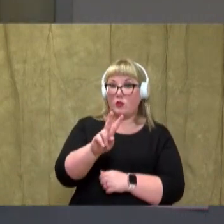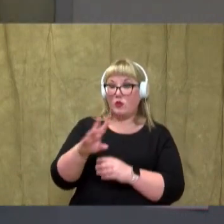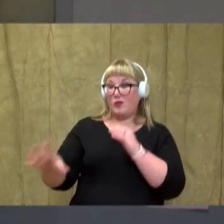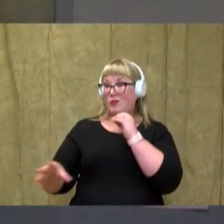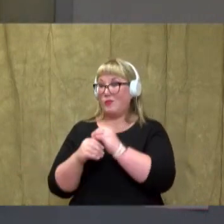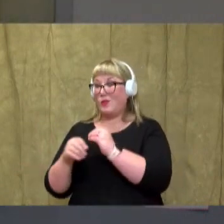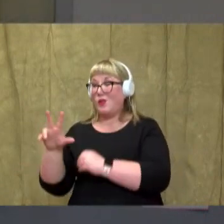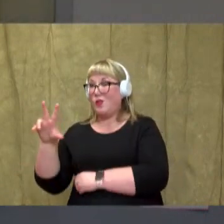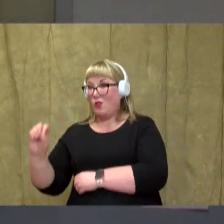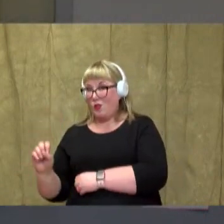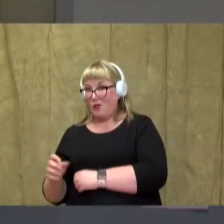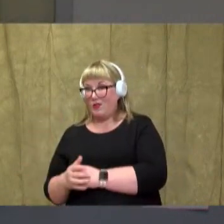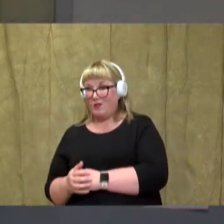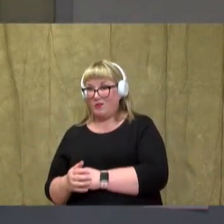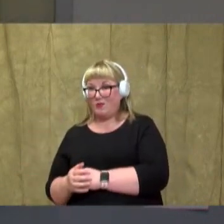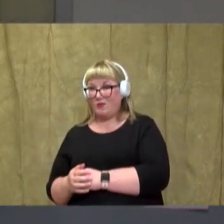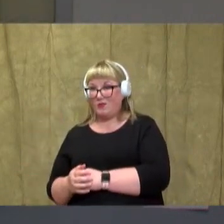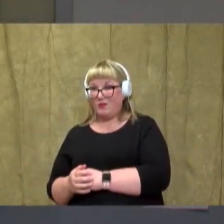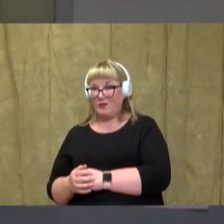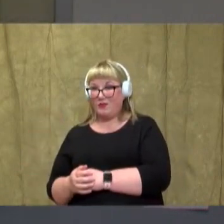plus 30.